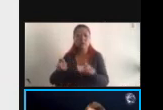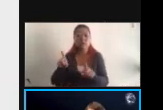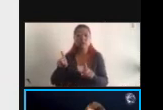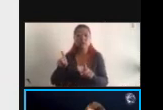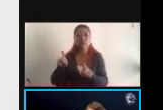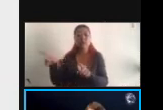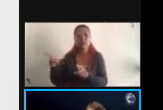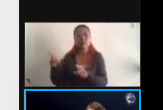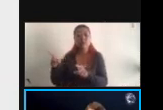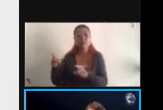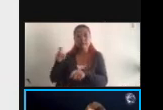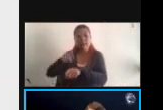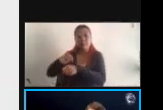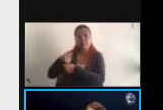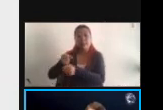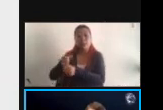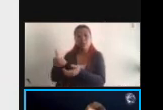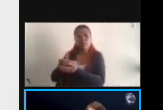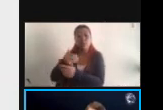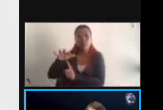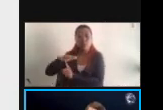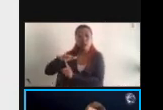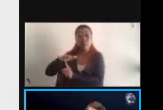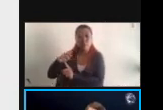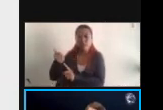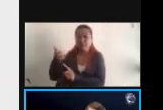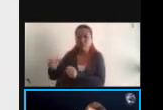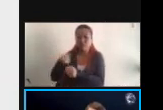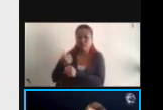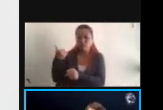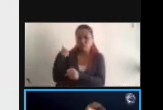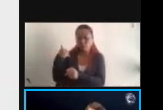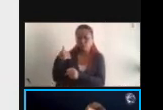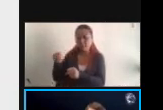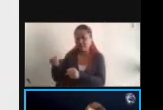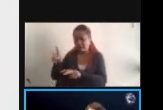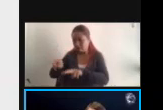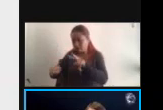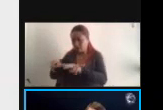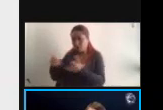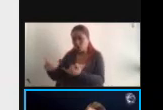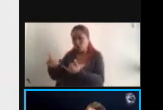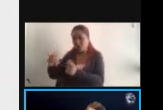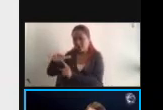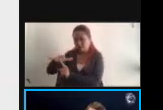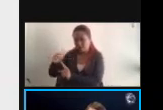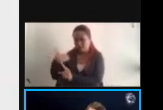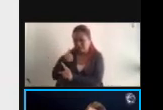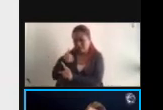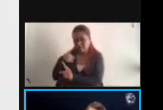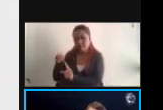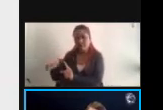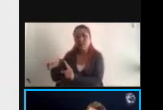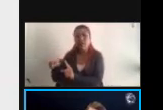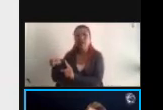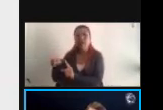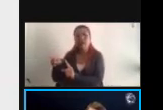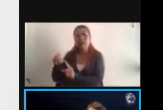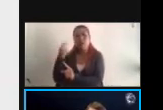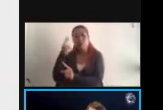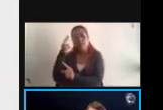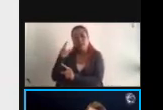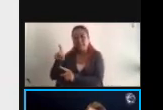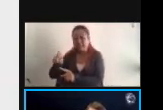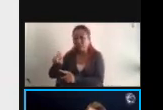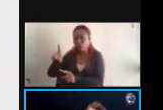new helicopter, this is several years ago, they looked at the current helicopter and realized that it needed 134 different tools